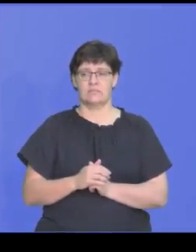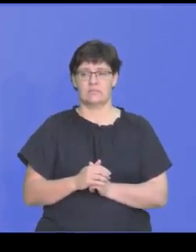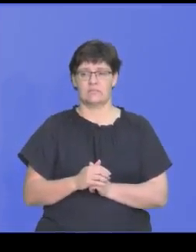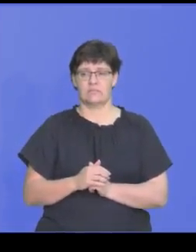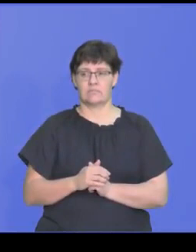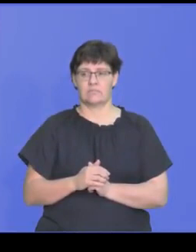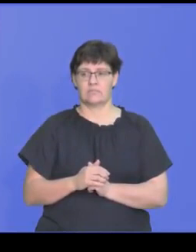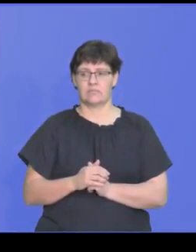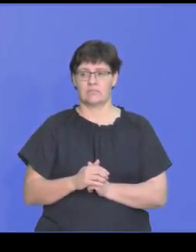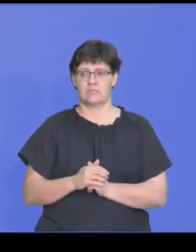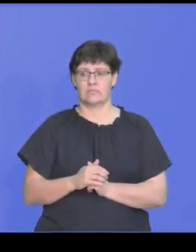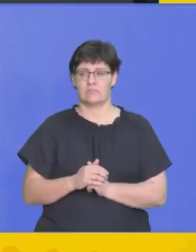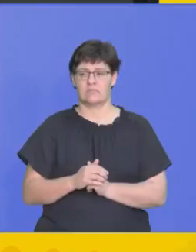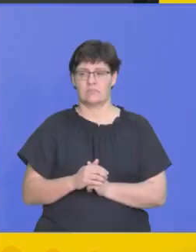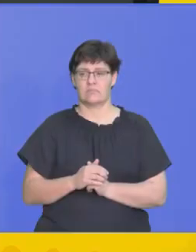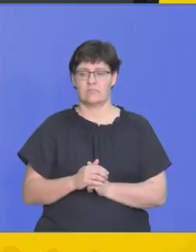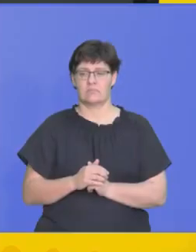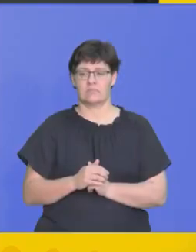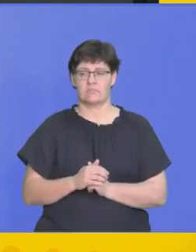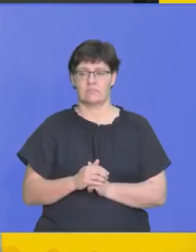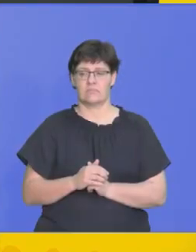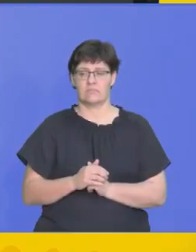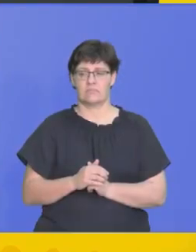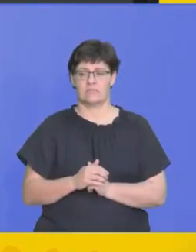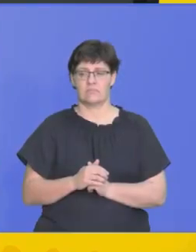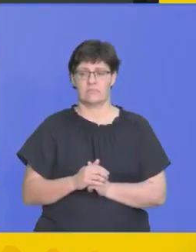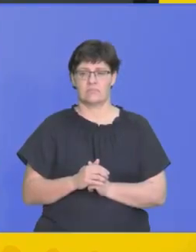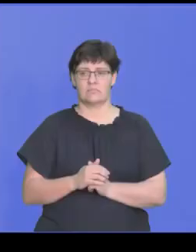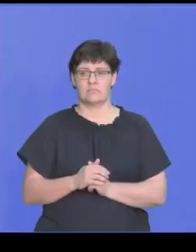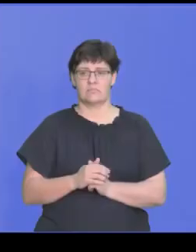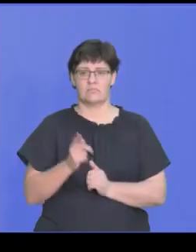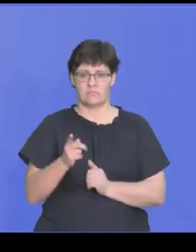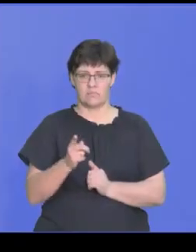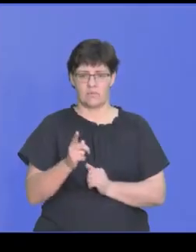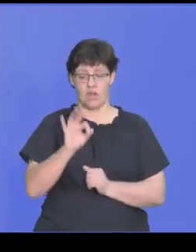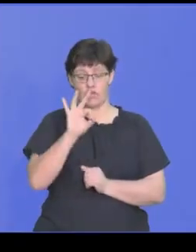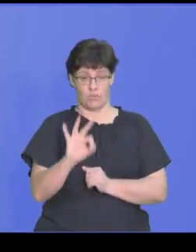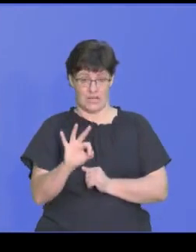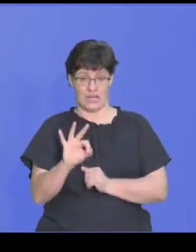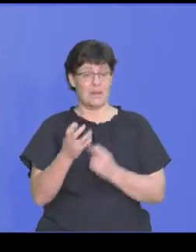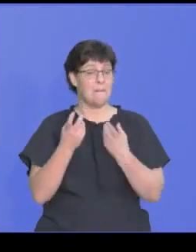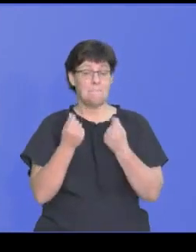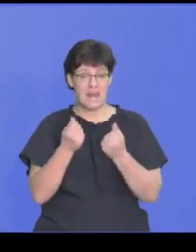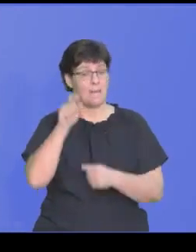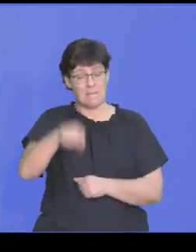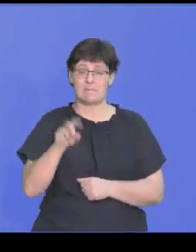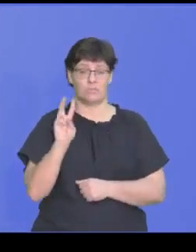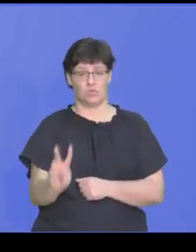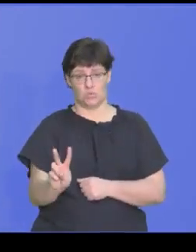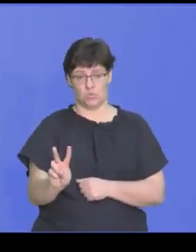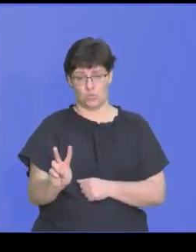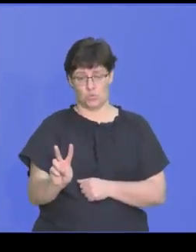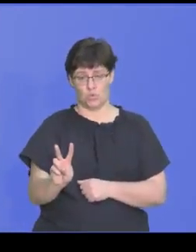Okay, so that's 3 decimal places, but money has to be 2 decimal places. So we're actually going to change this to